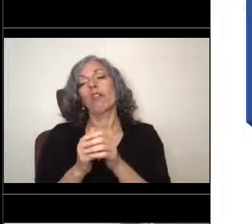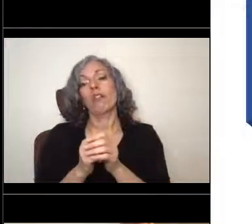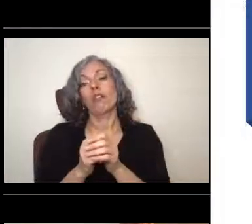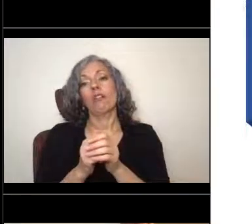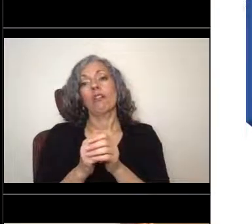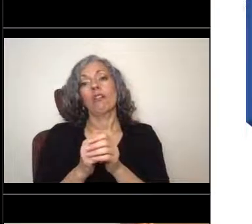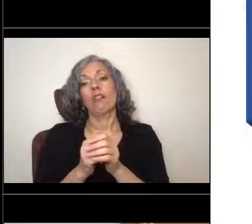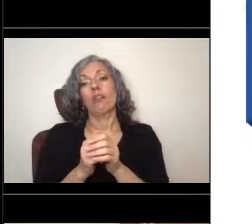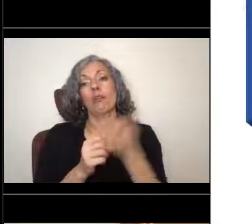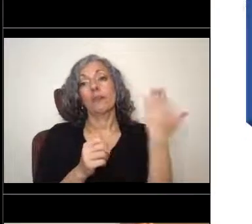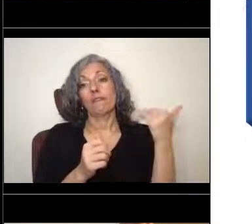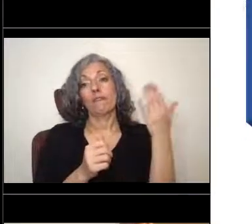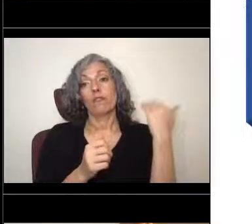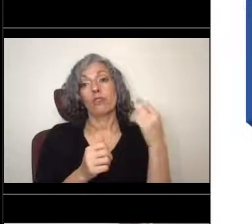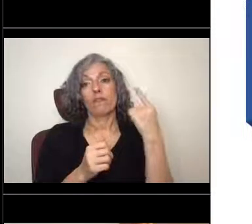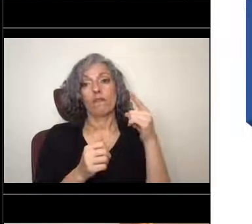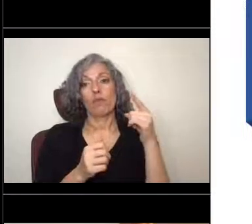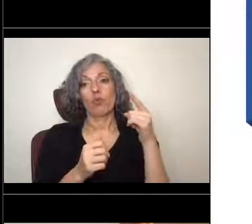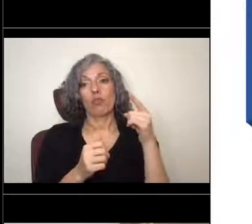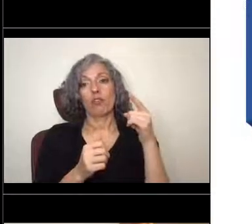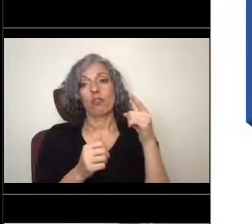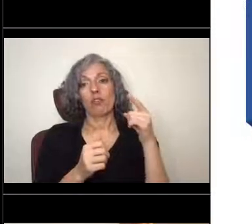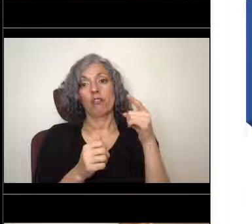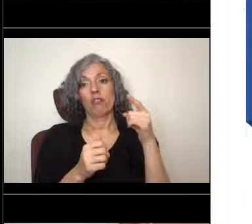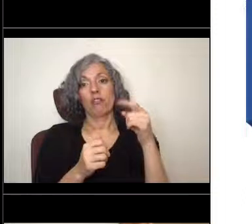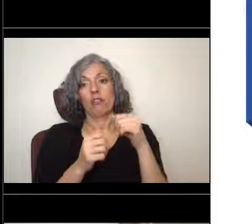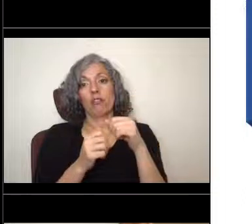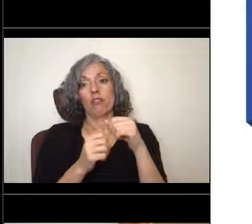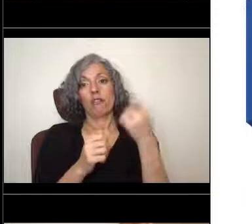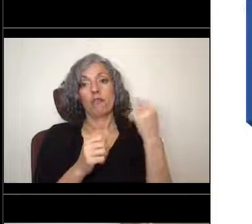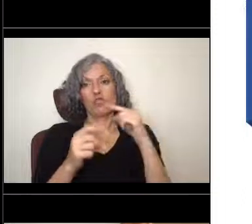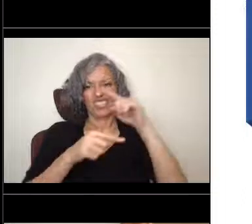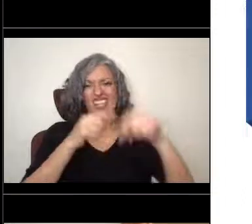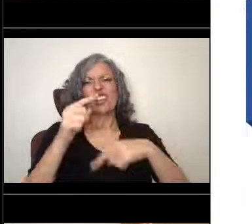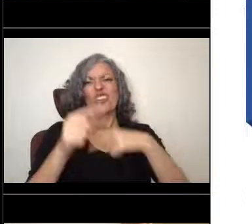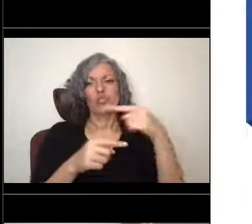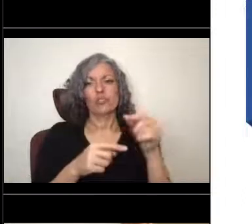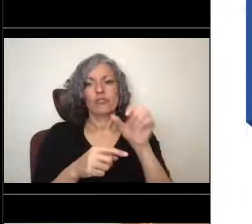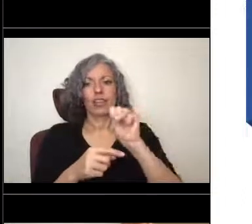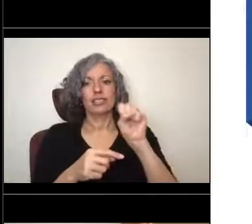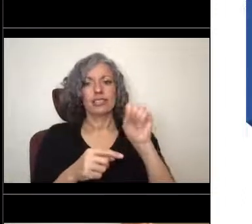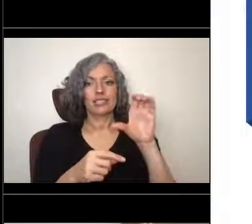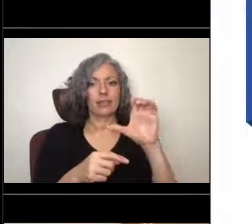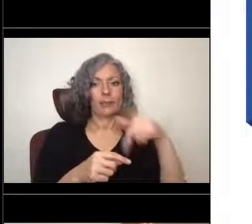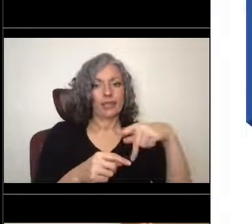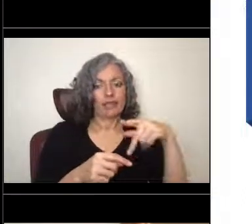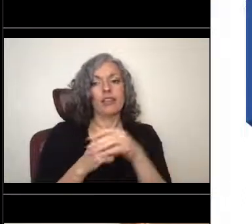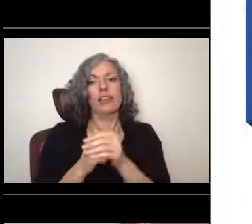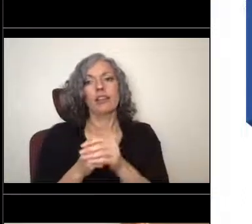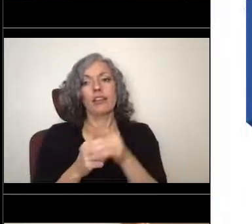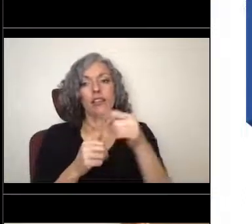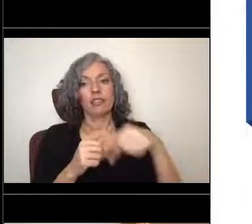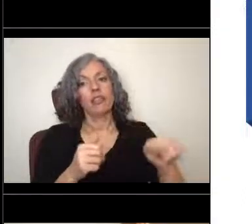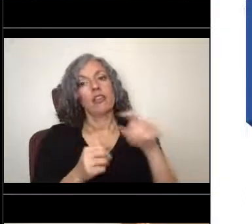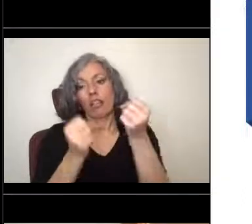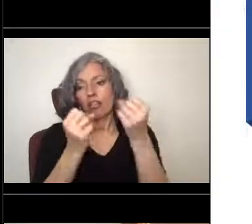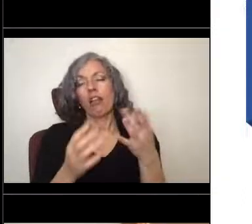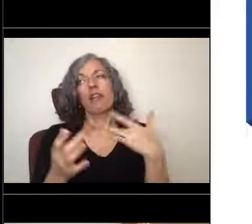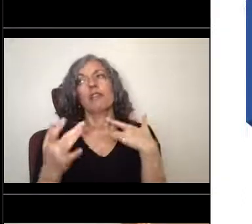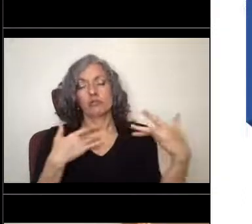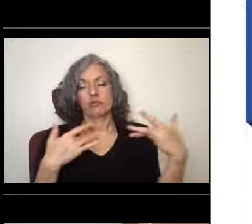previous for nomination for previous cycles for SCCP and TSIP, you know, there were a lot of concerns about,